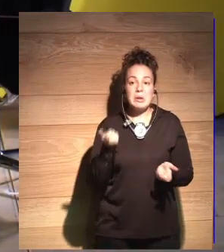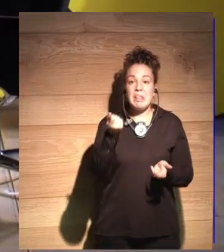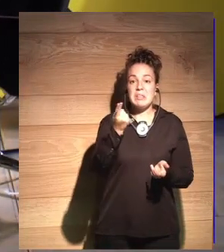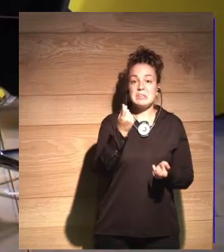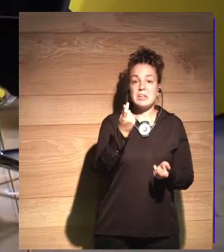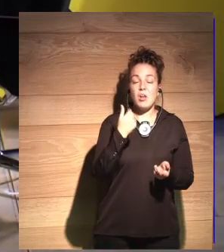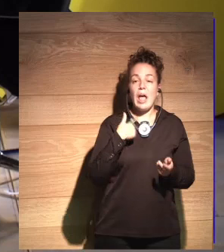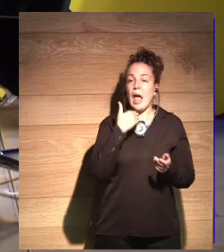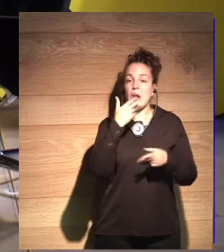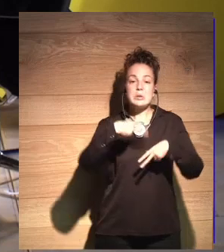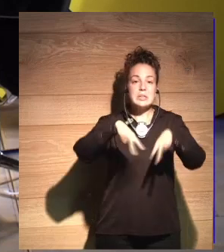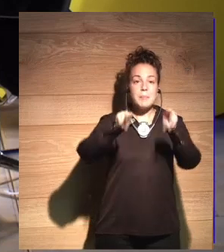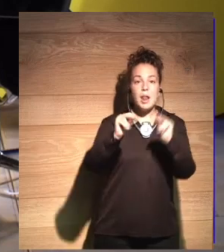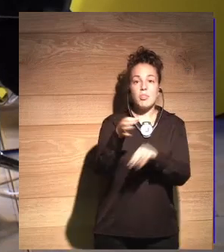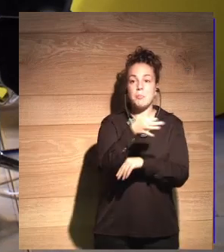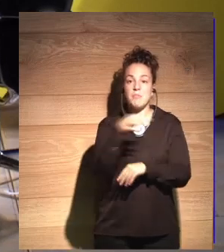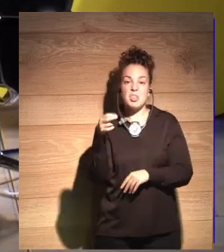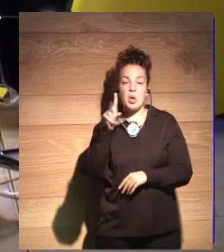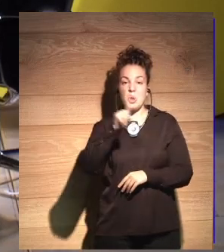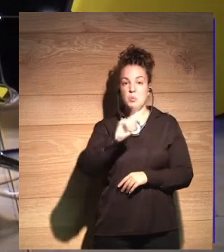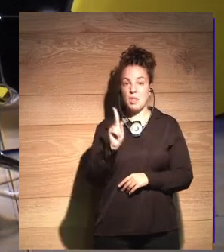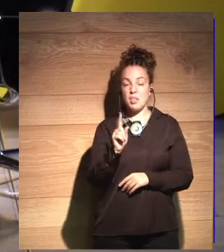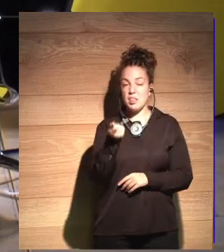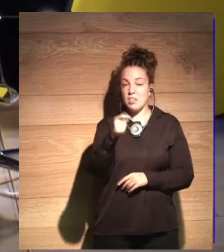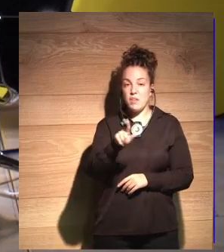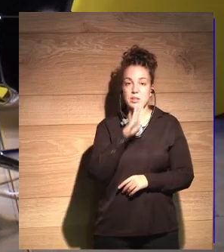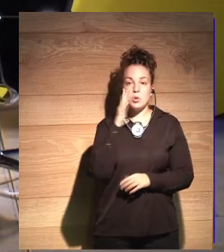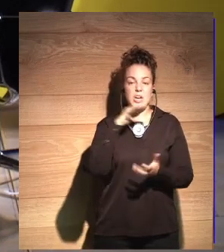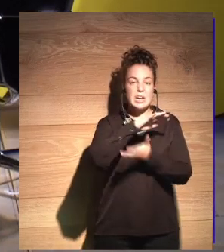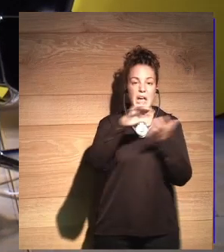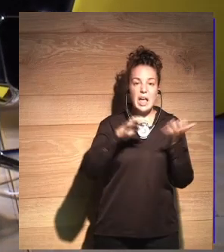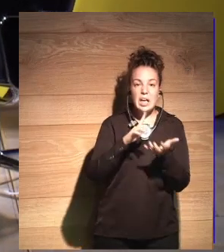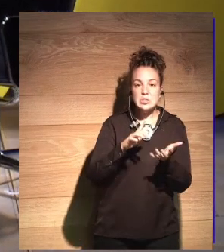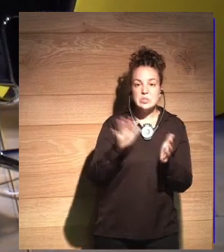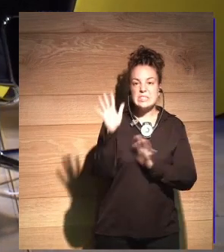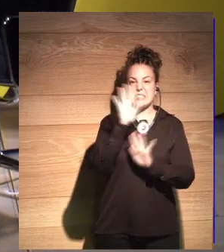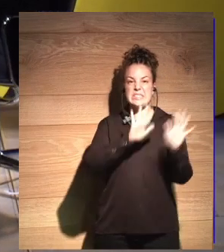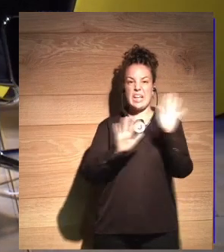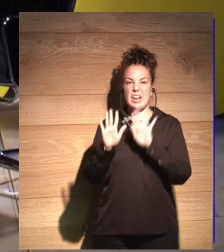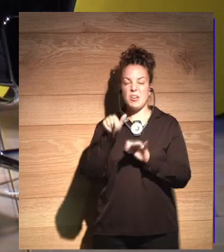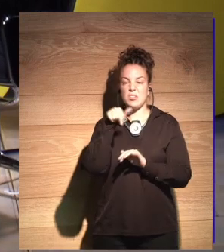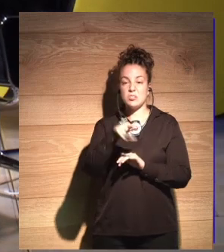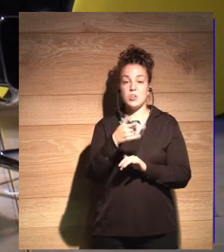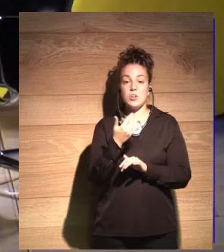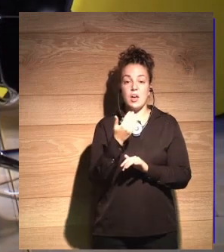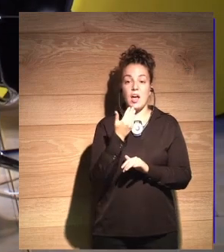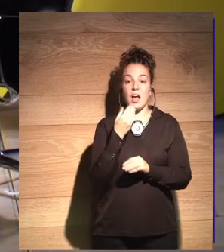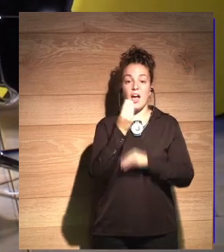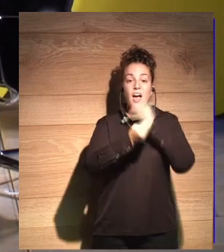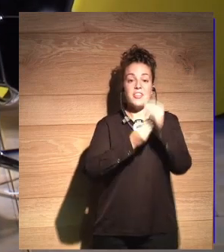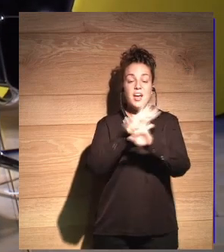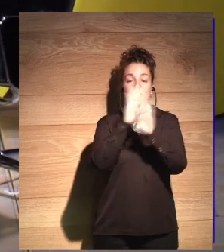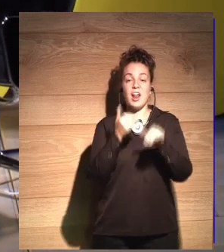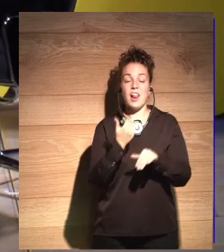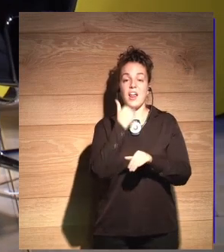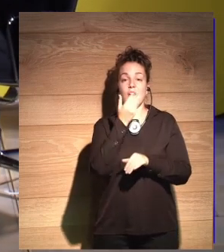it's in that like mess that a thing is beautiful. Like a perfect tree would be really scary